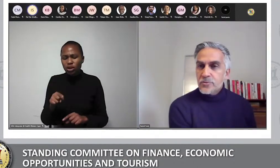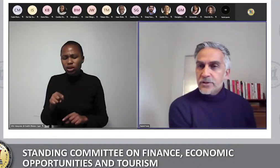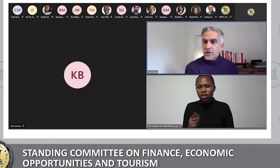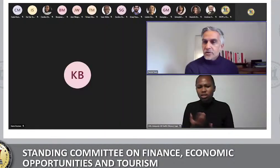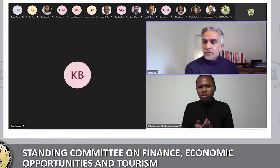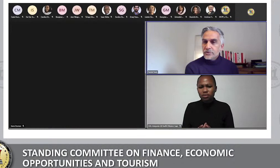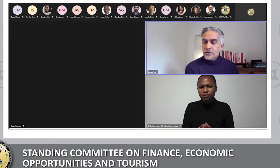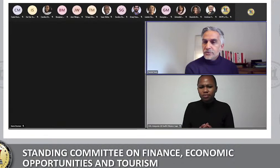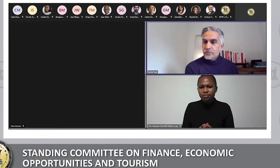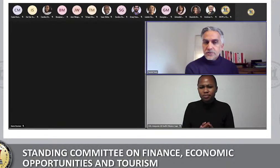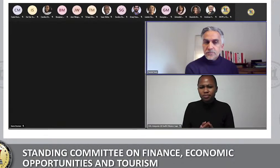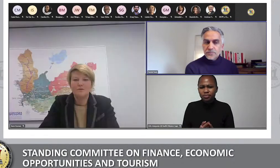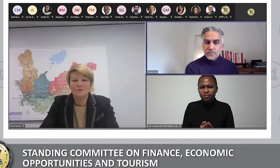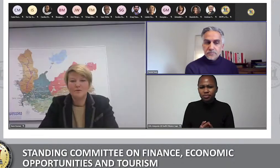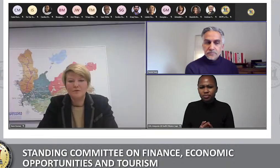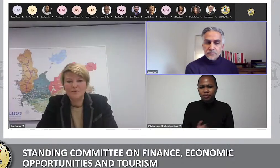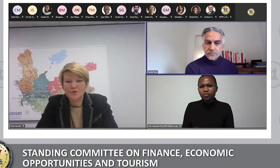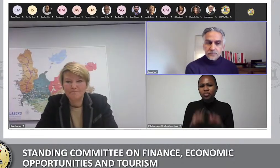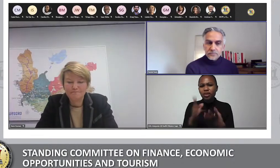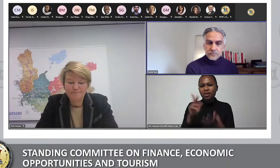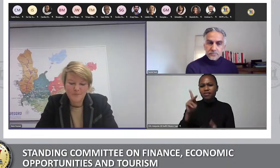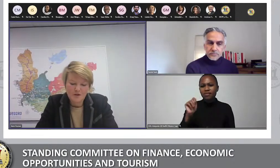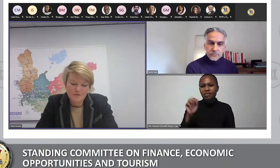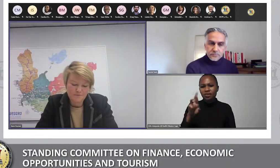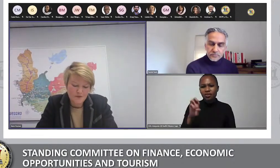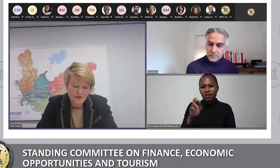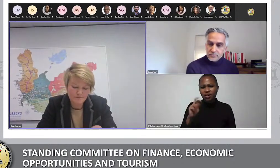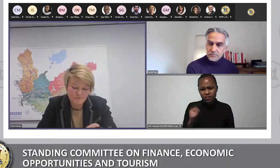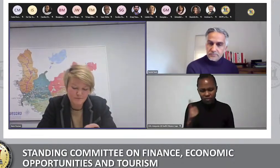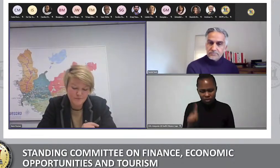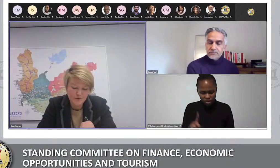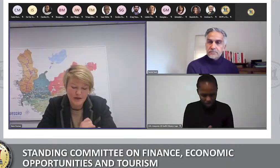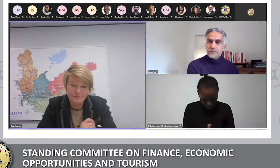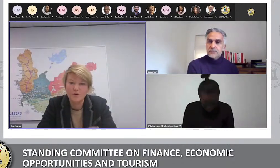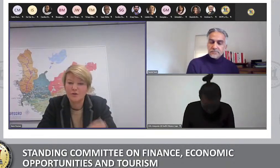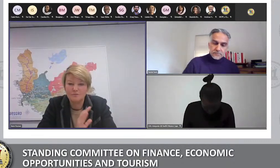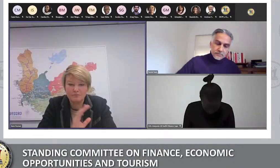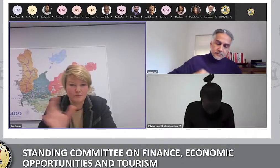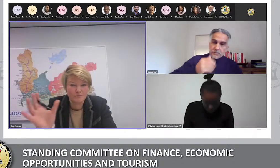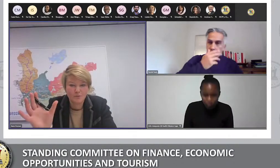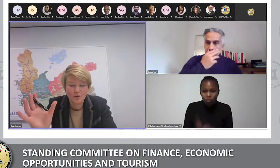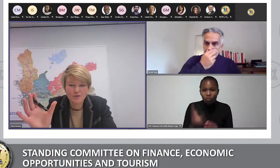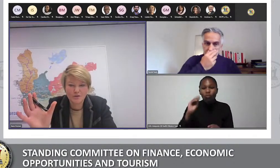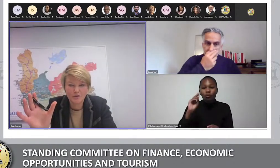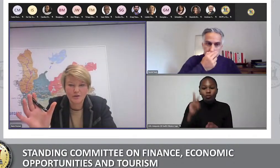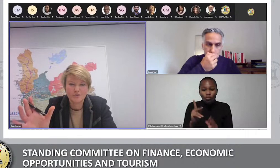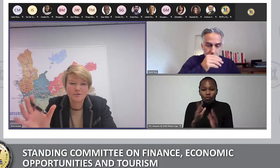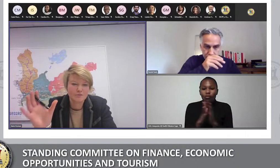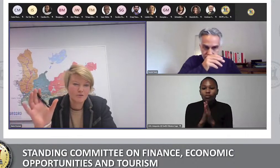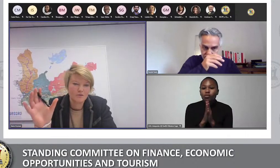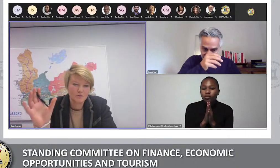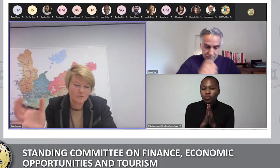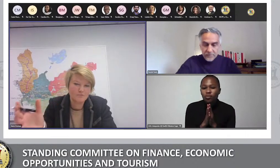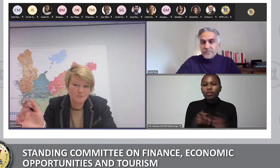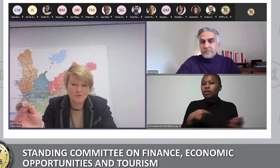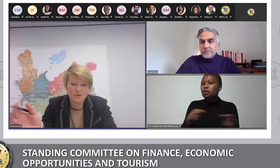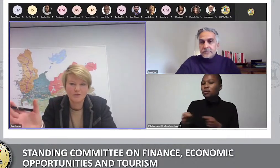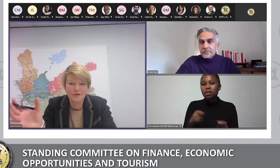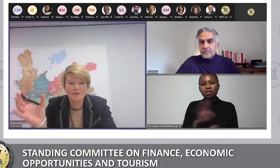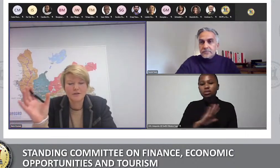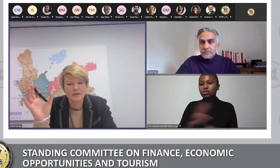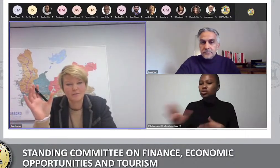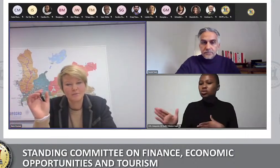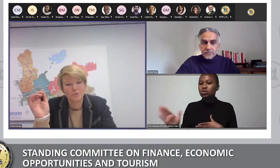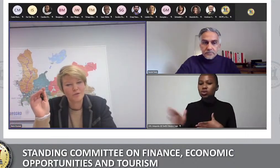Sure. Karen, should we go over to you first? Sure. Yeah. Okay, no. The market's not going to close. So you